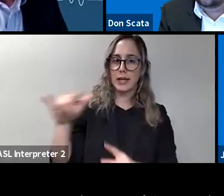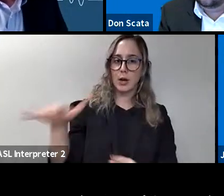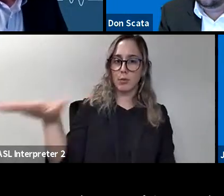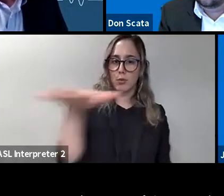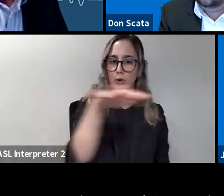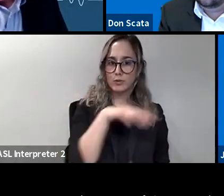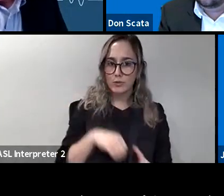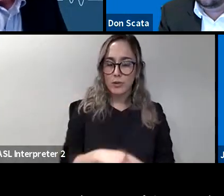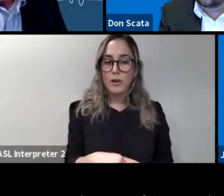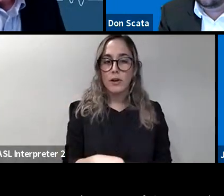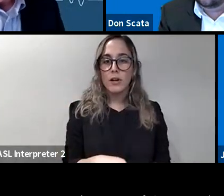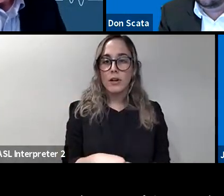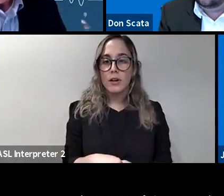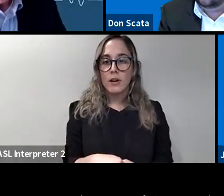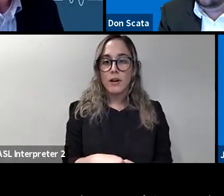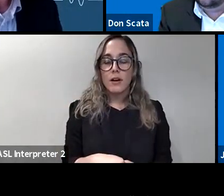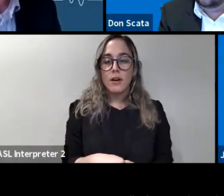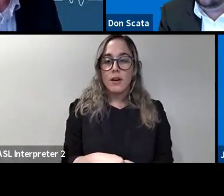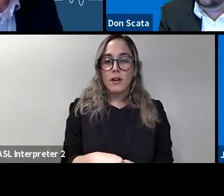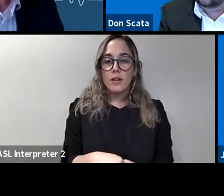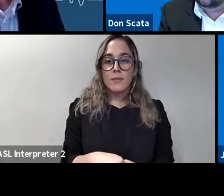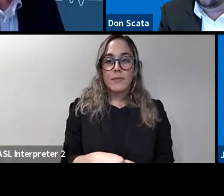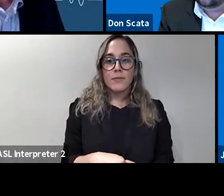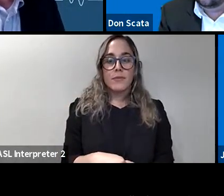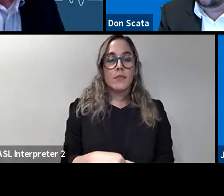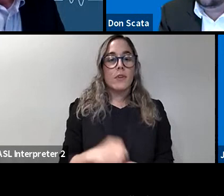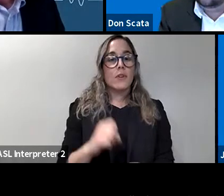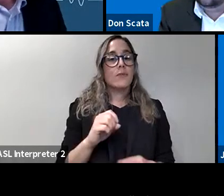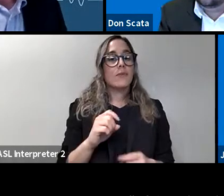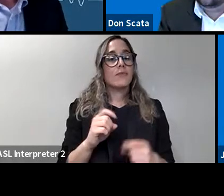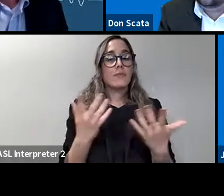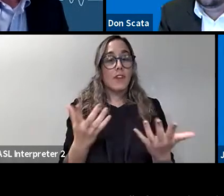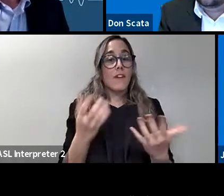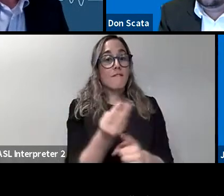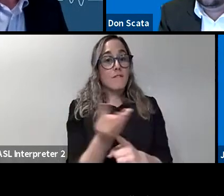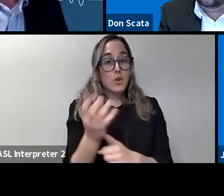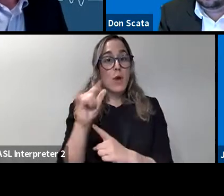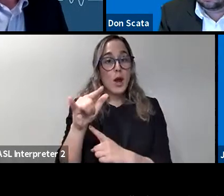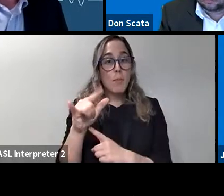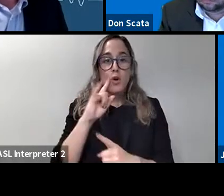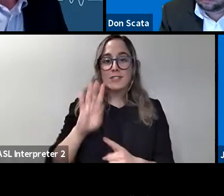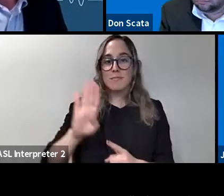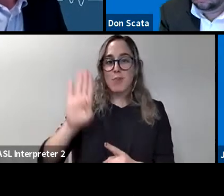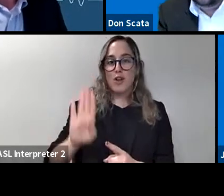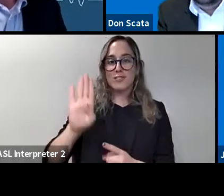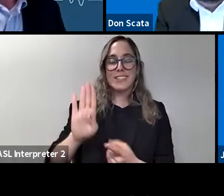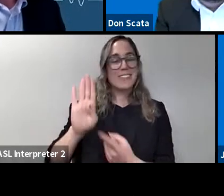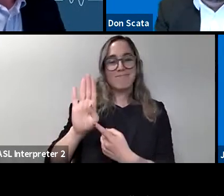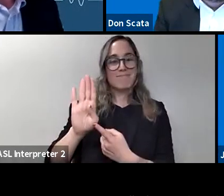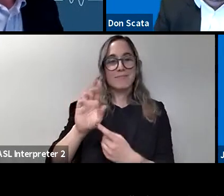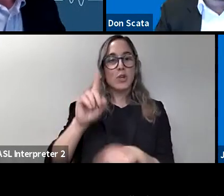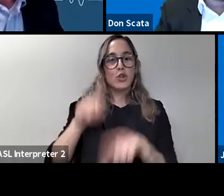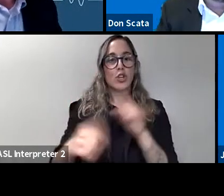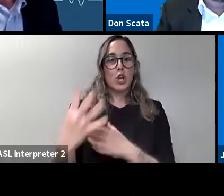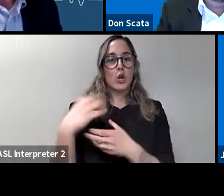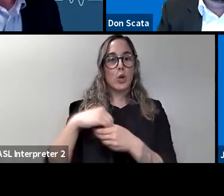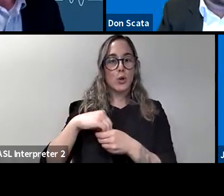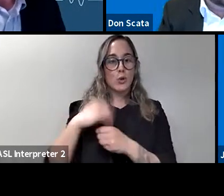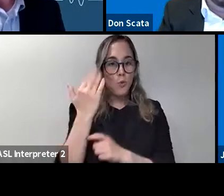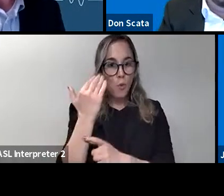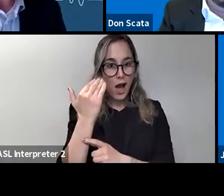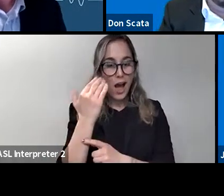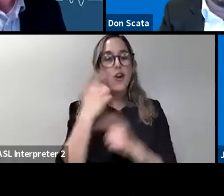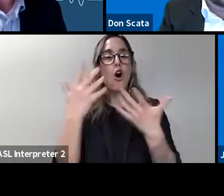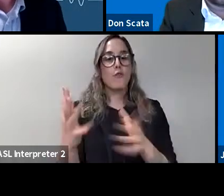And the question made specific mention of a few airports like Boston. We couldn't include Boston in the NES because it was already